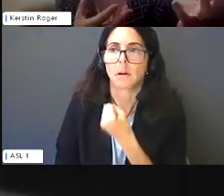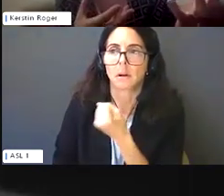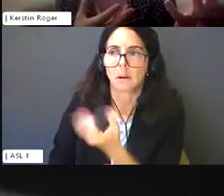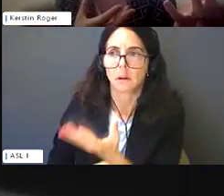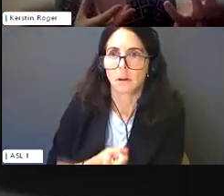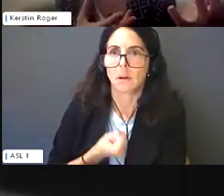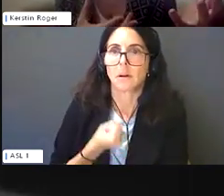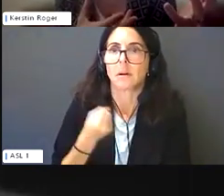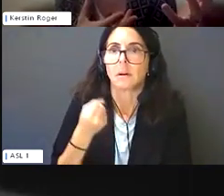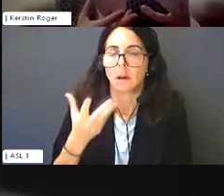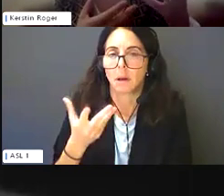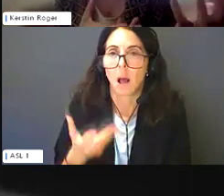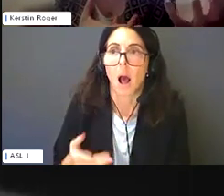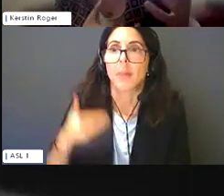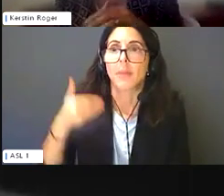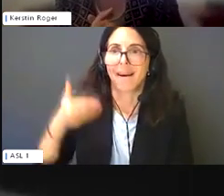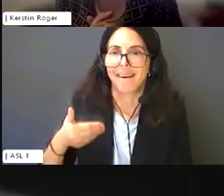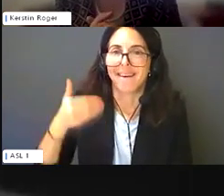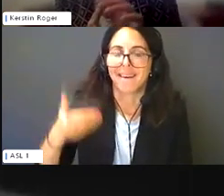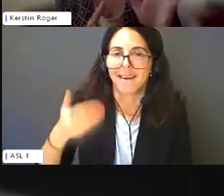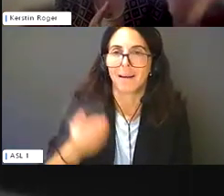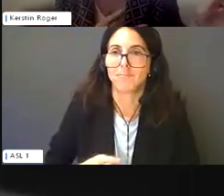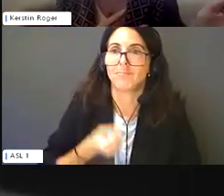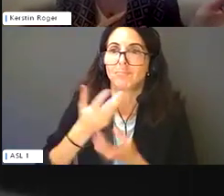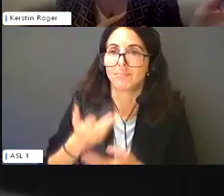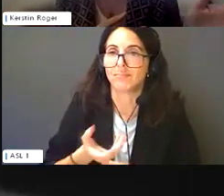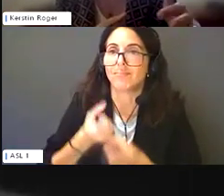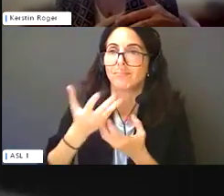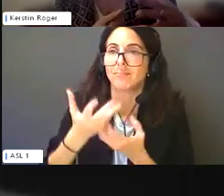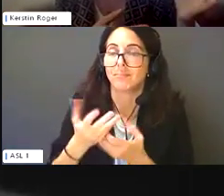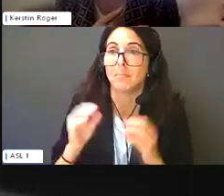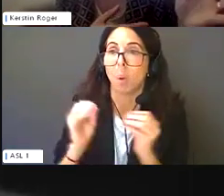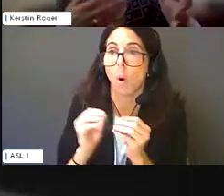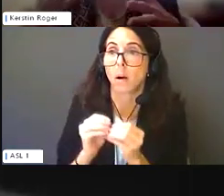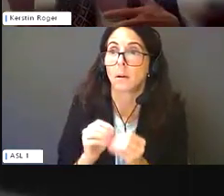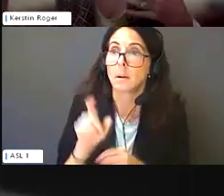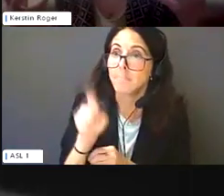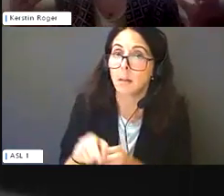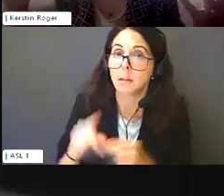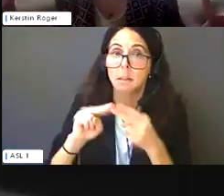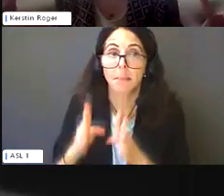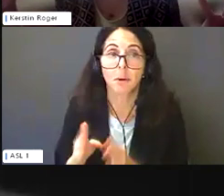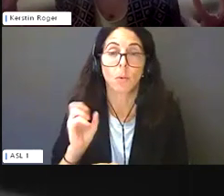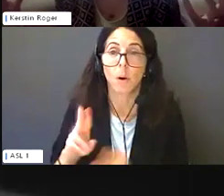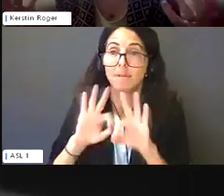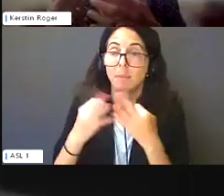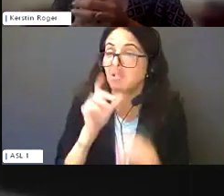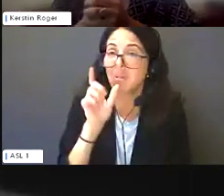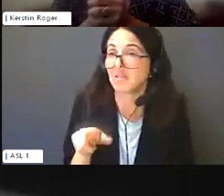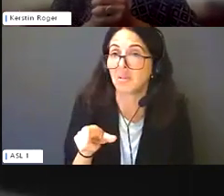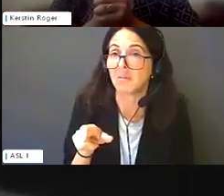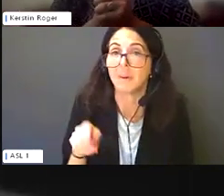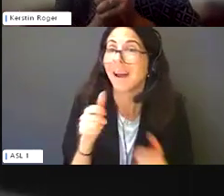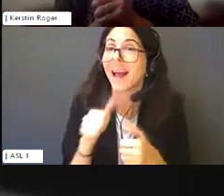I began to say more. So it doesn't have to be a trusted family member or neighbor. It could be someone else in